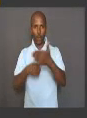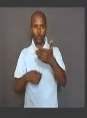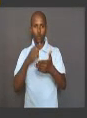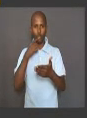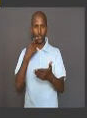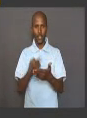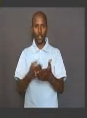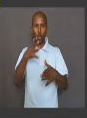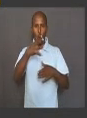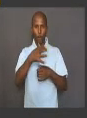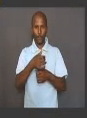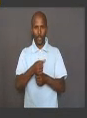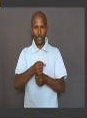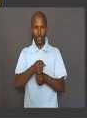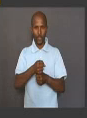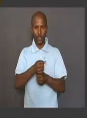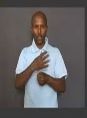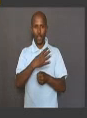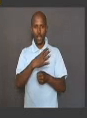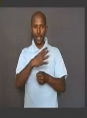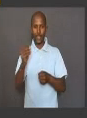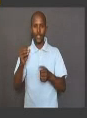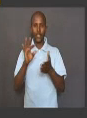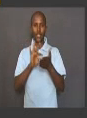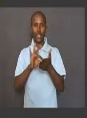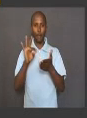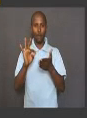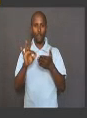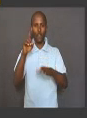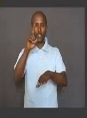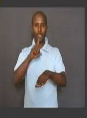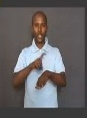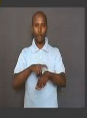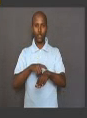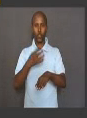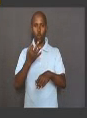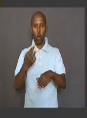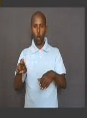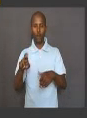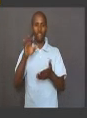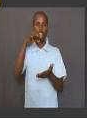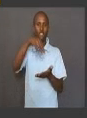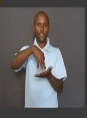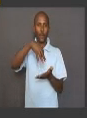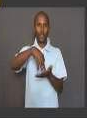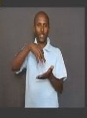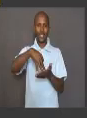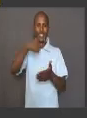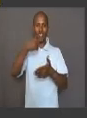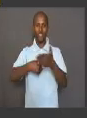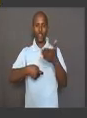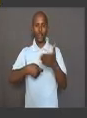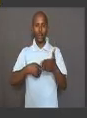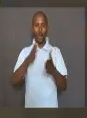data obtained and the number of times or frequency these values